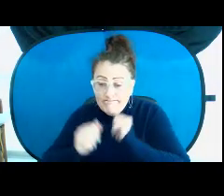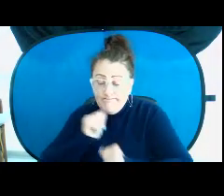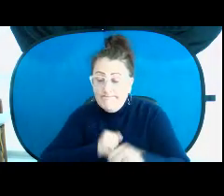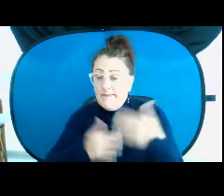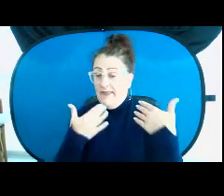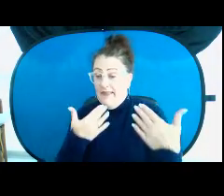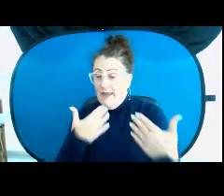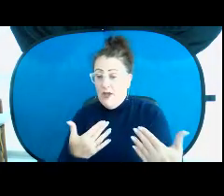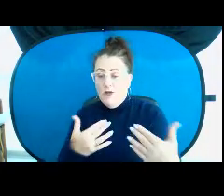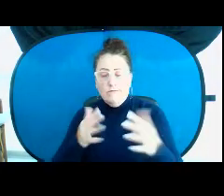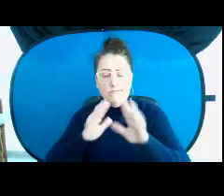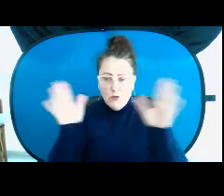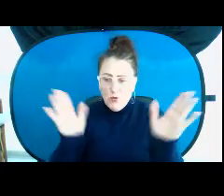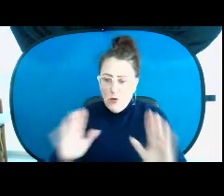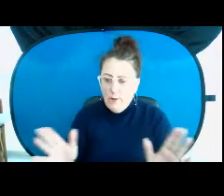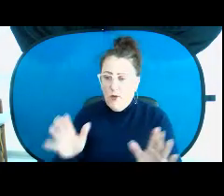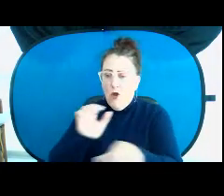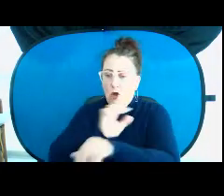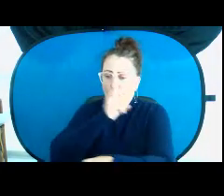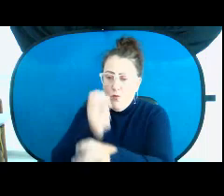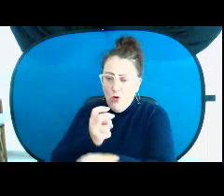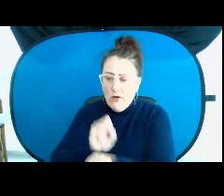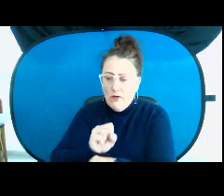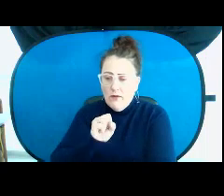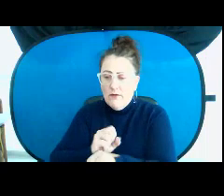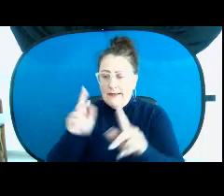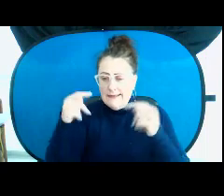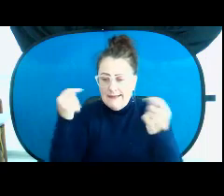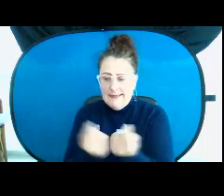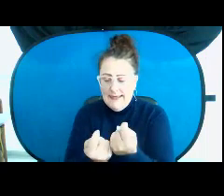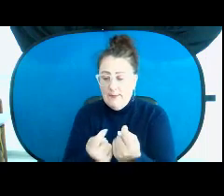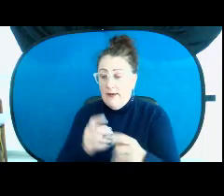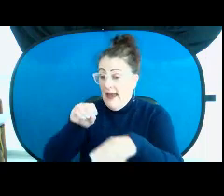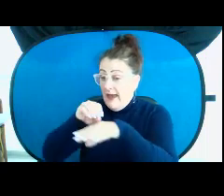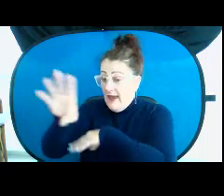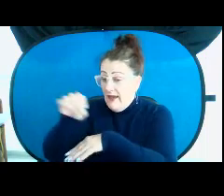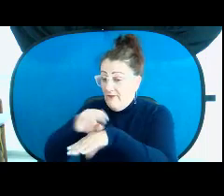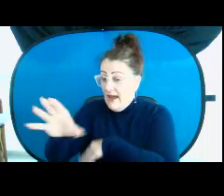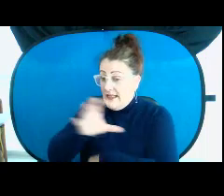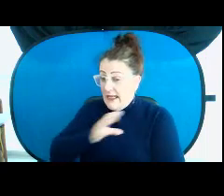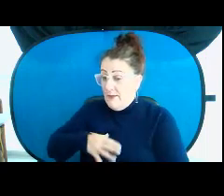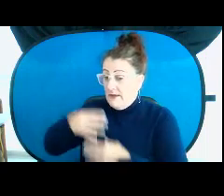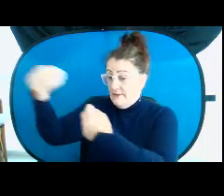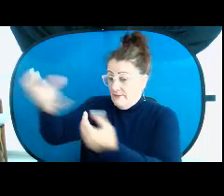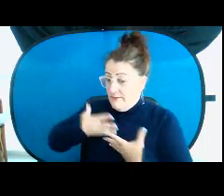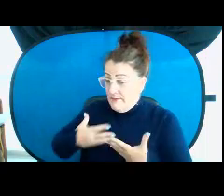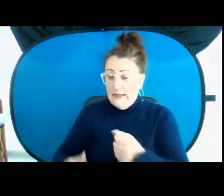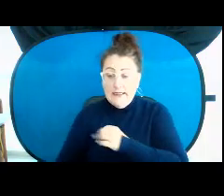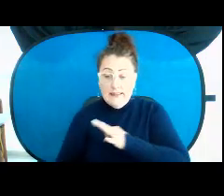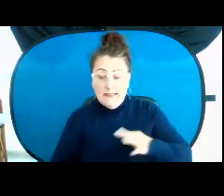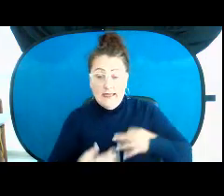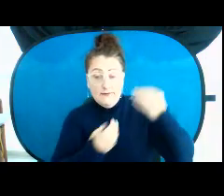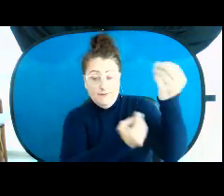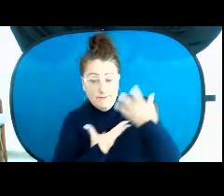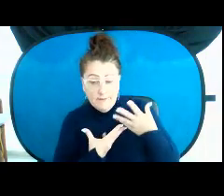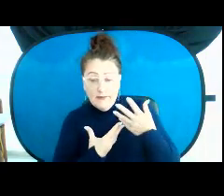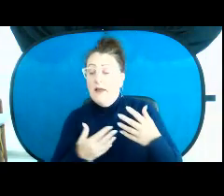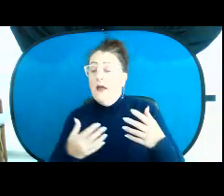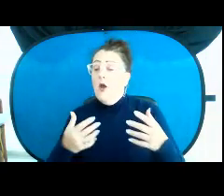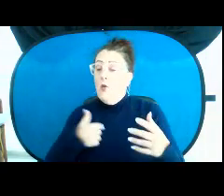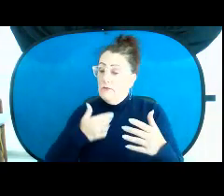the incredible diligence and hardworking project delivery teams, the advice from the commission and the commission staff. We were able to move